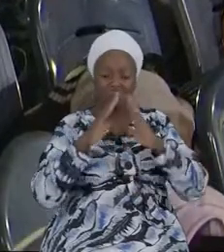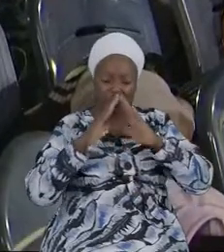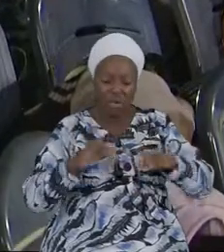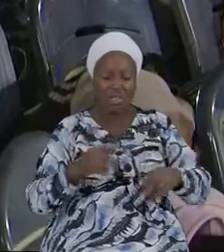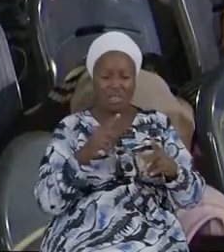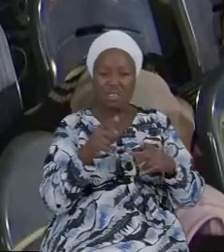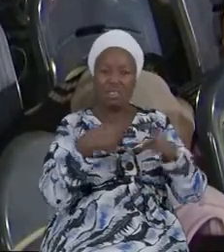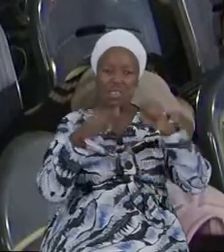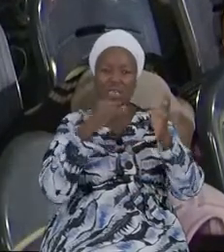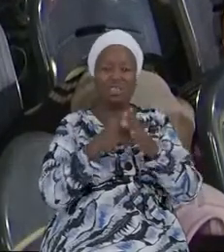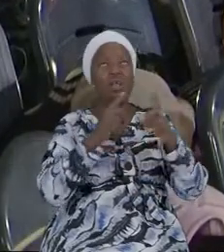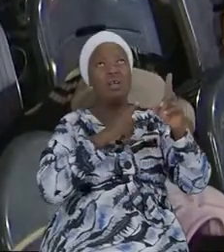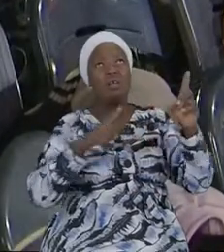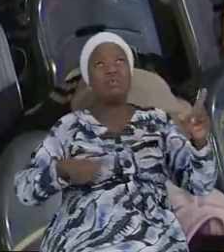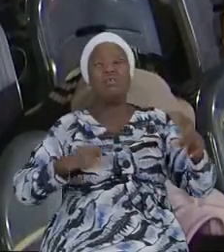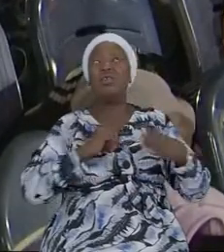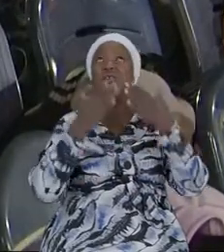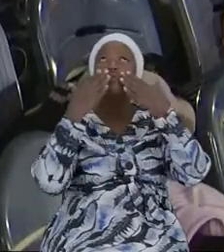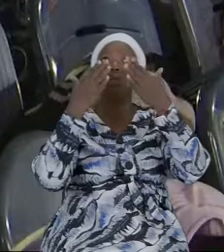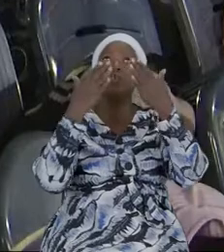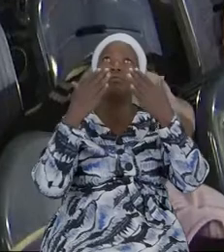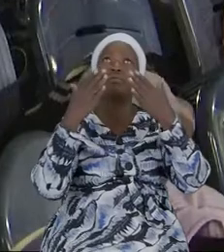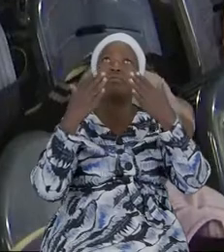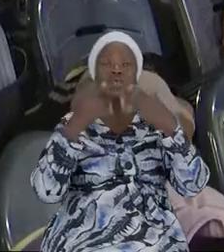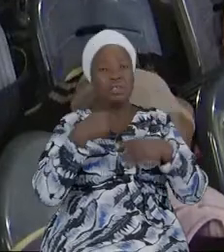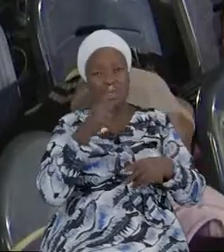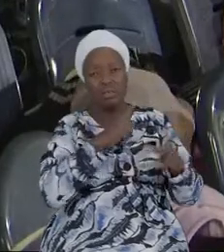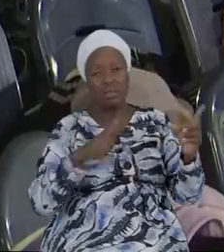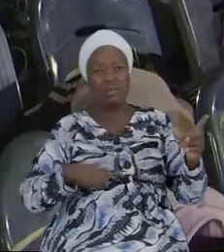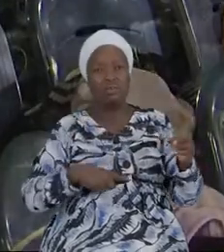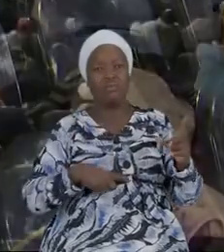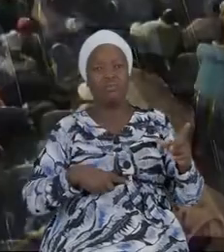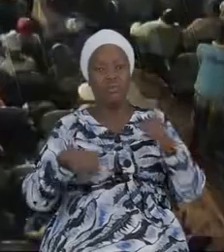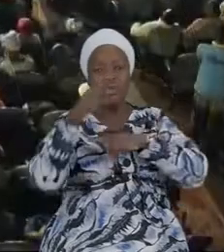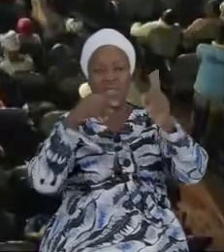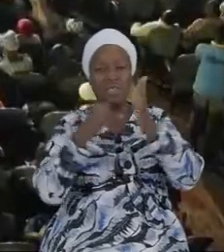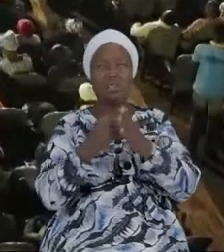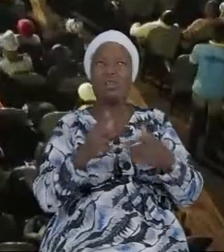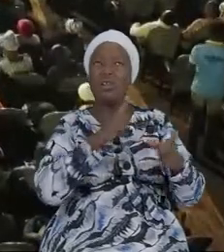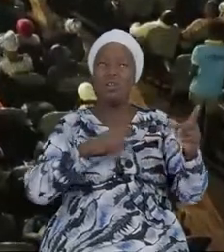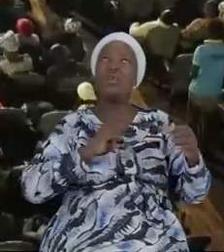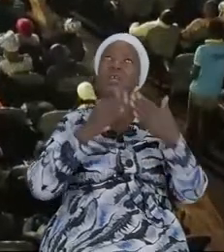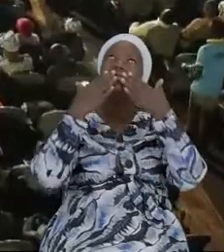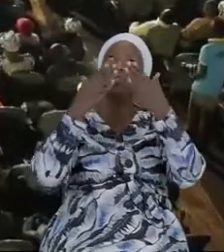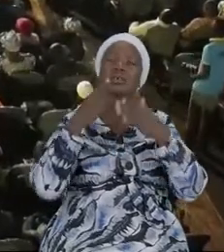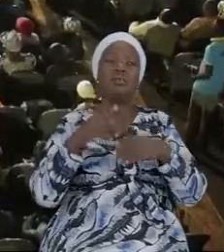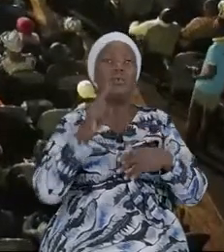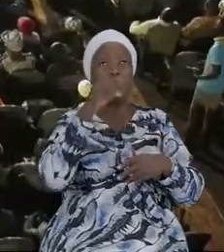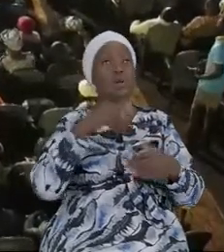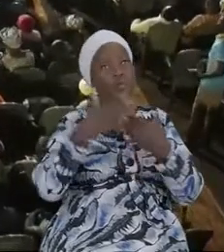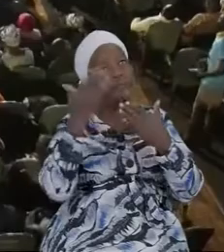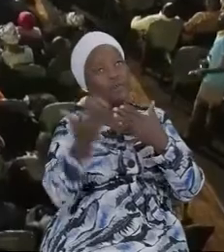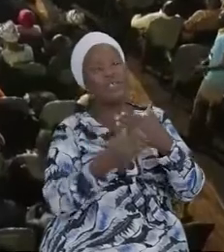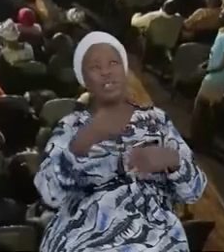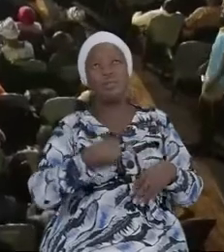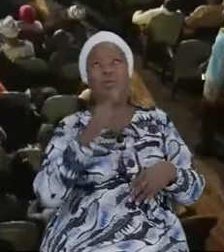Lord, I thank you. Tell the Lord, Lord, I thank you. You have invited me.